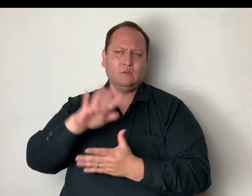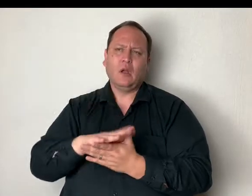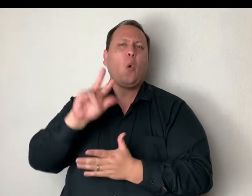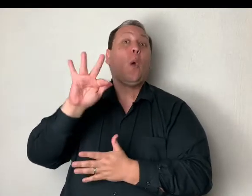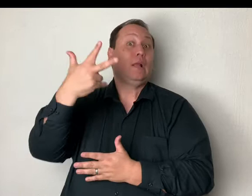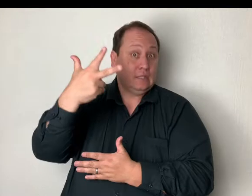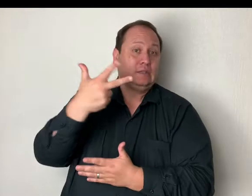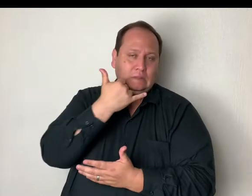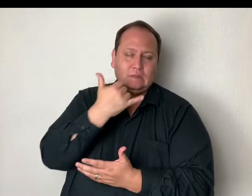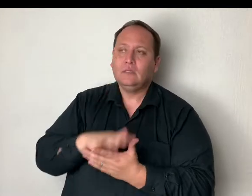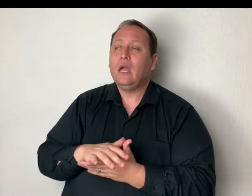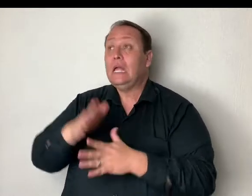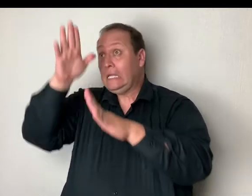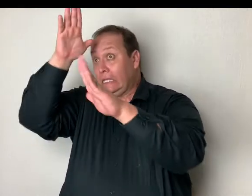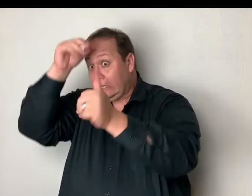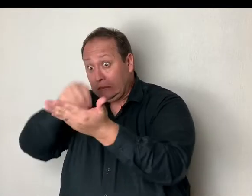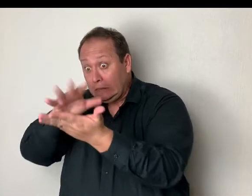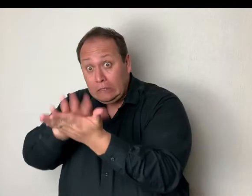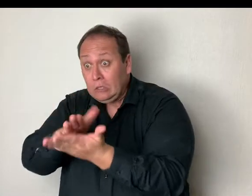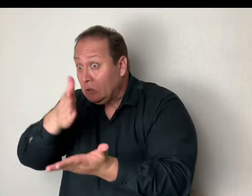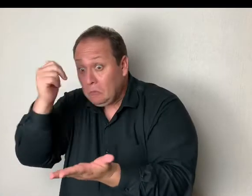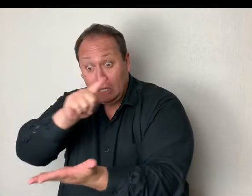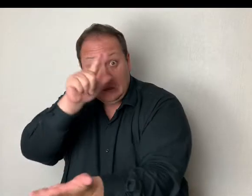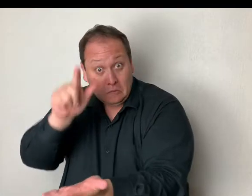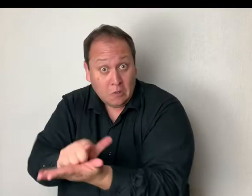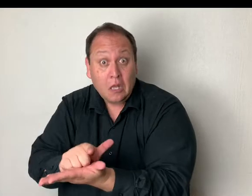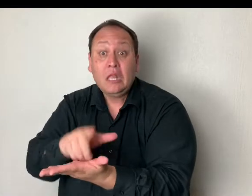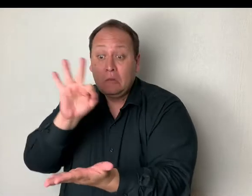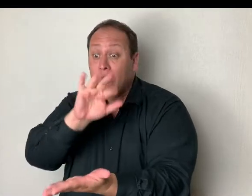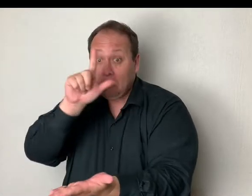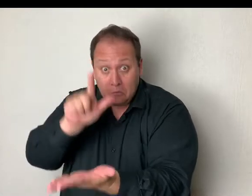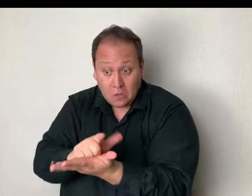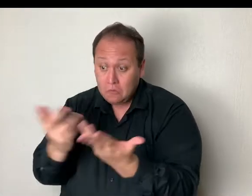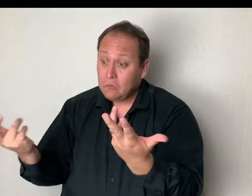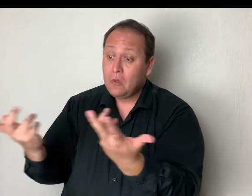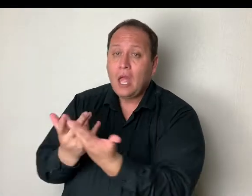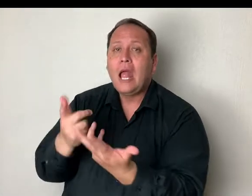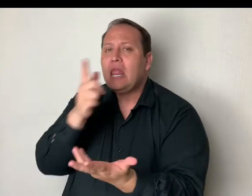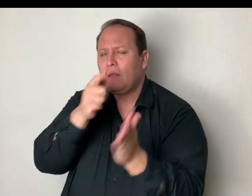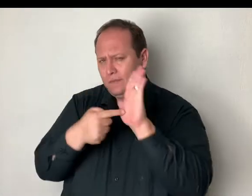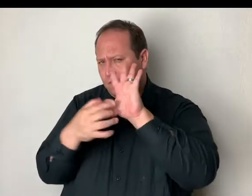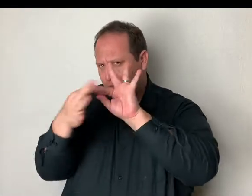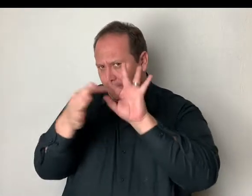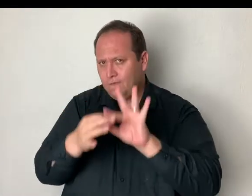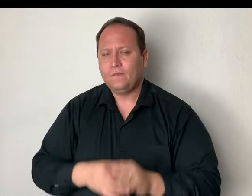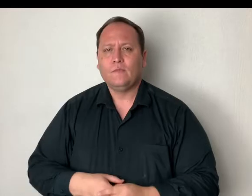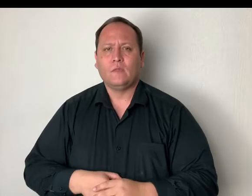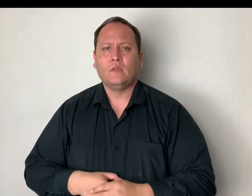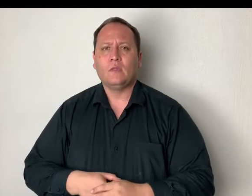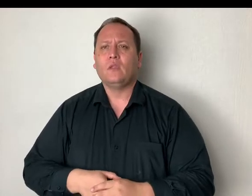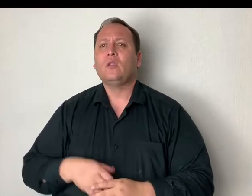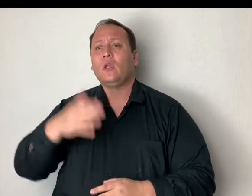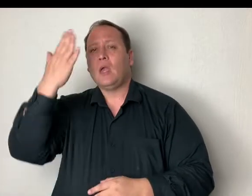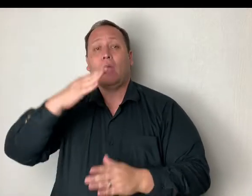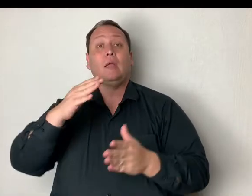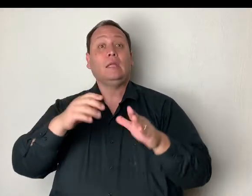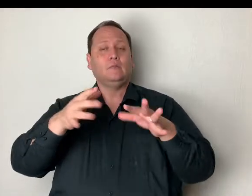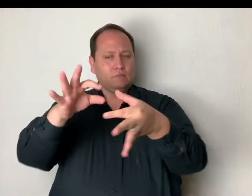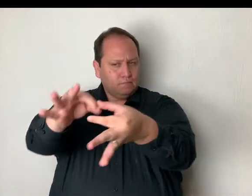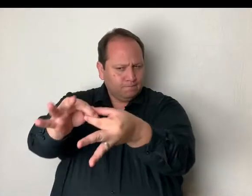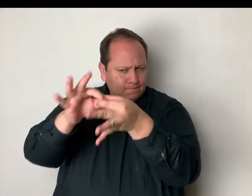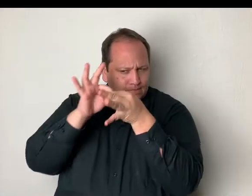I suppose they are. And if they are, listen to the language of this one. Upon a solid basis, relations of peace and